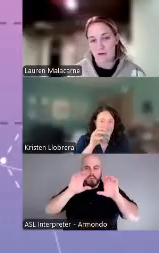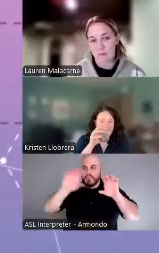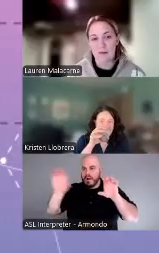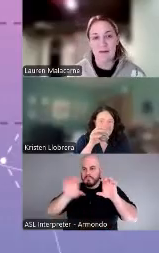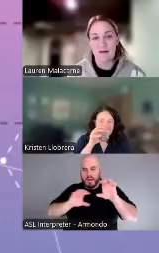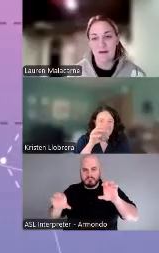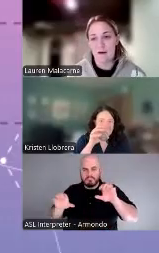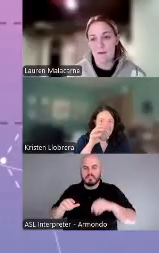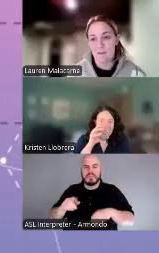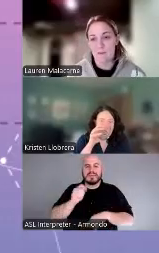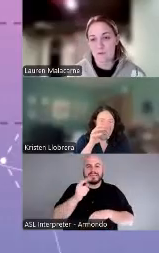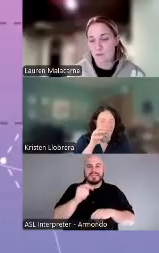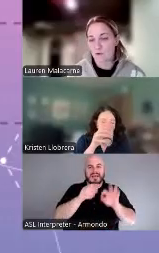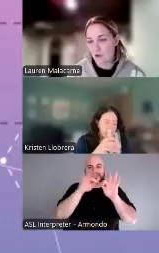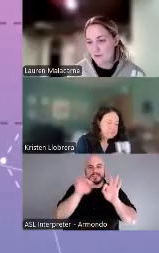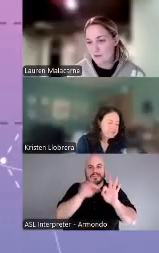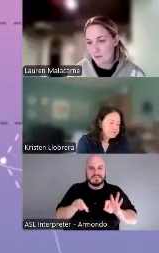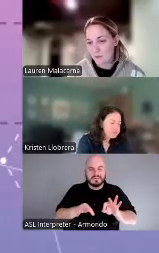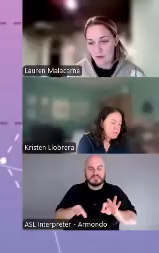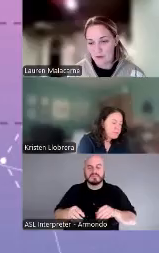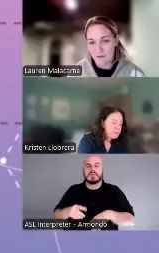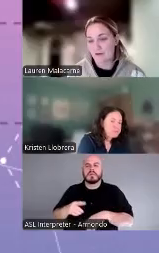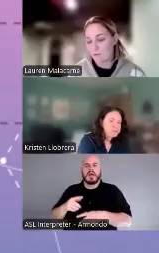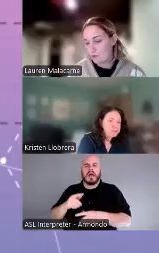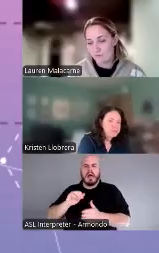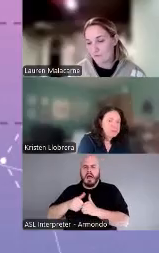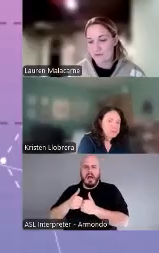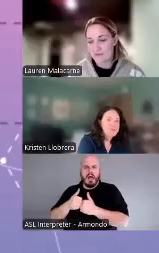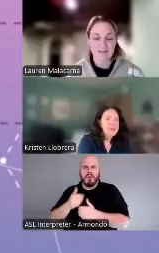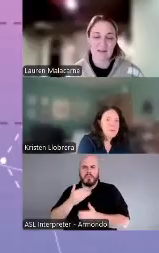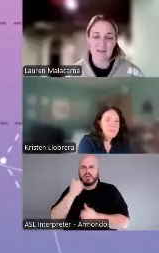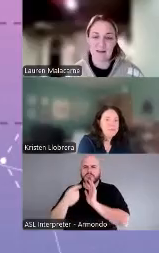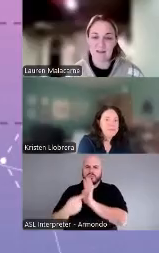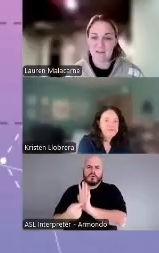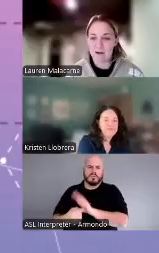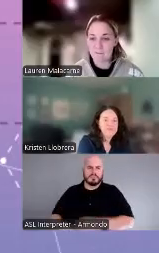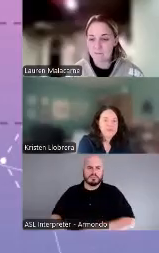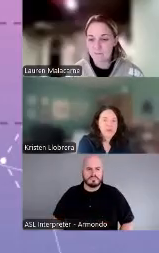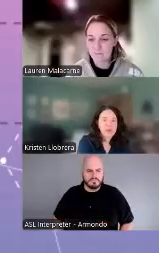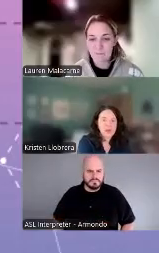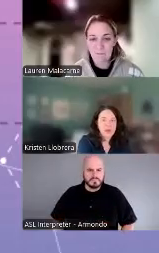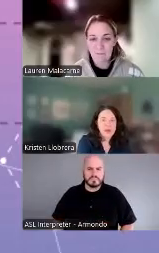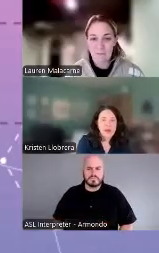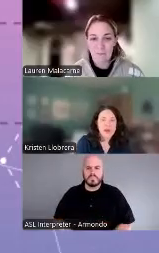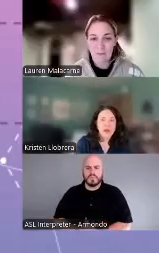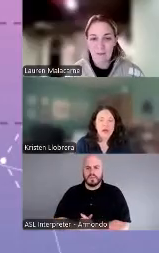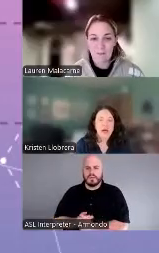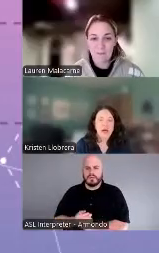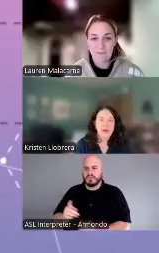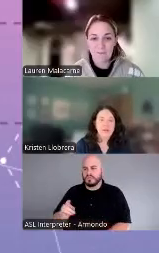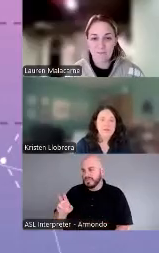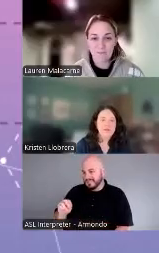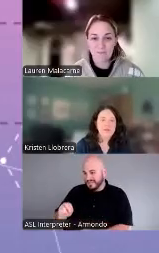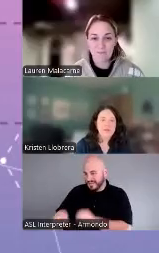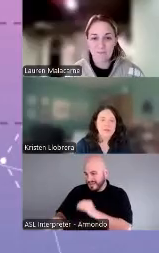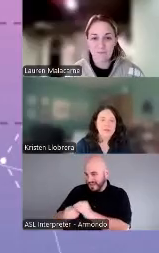along with them was what we were trying to collaborate on. And I don't know if Kristen has anything to add to that.